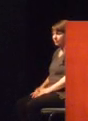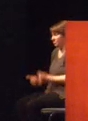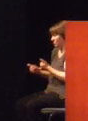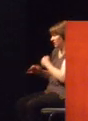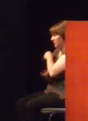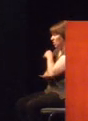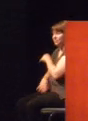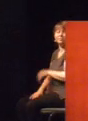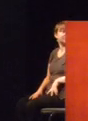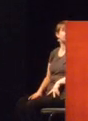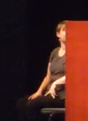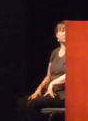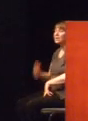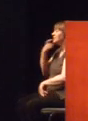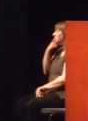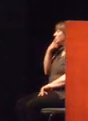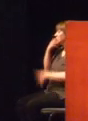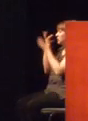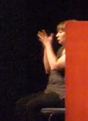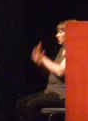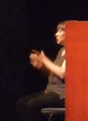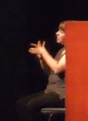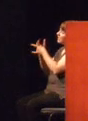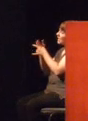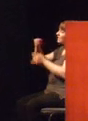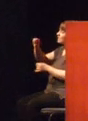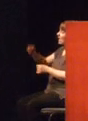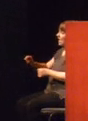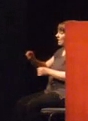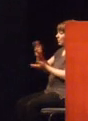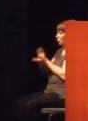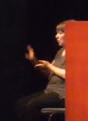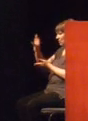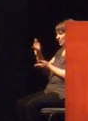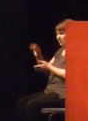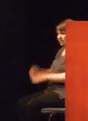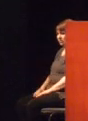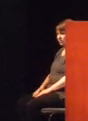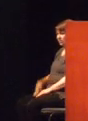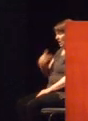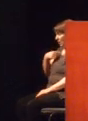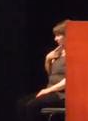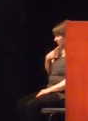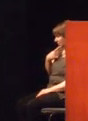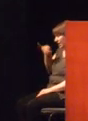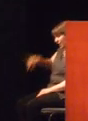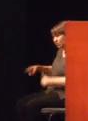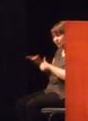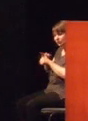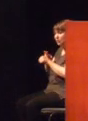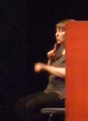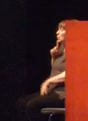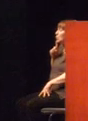recognize that we just finished Connect at Cuesta, the 3 days of Connect at Cuesta. And I'm going to claim that that was our first real